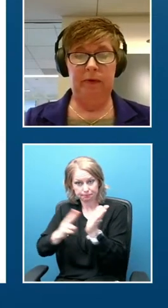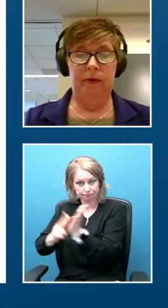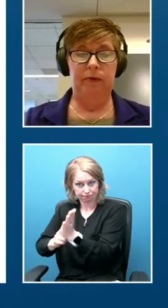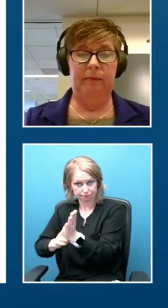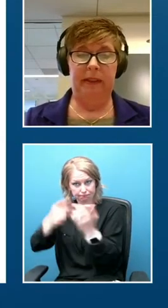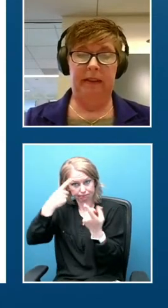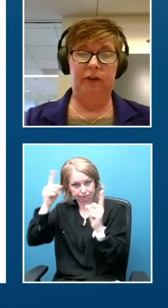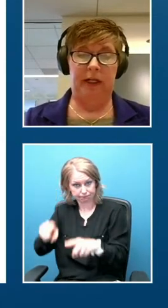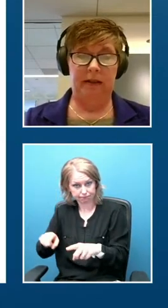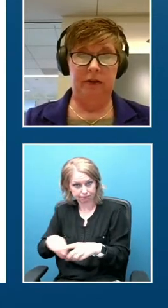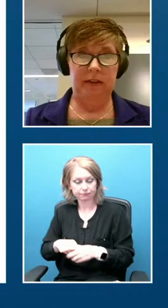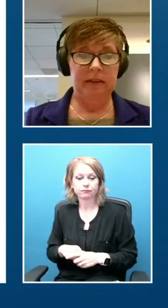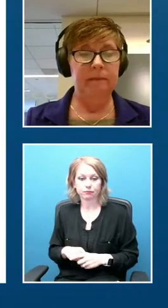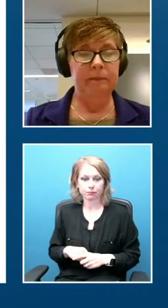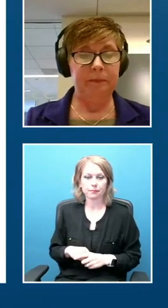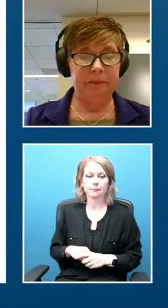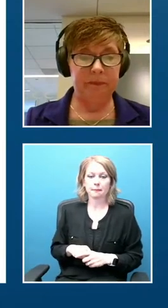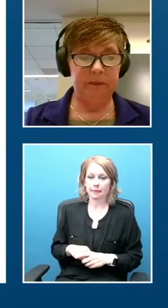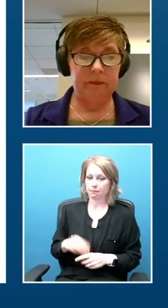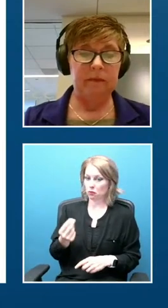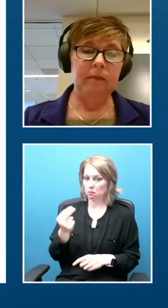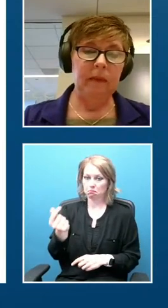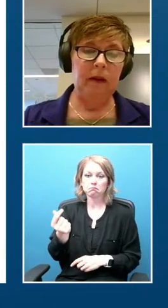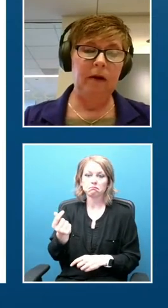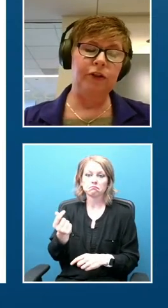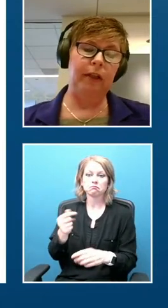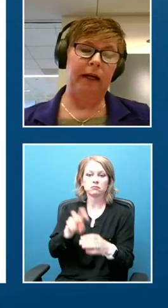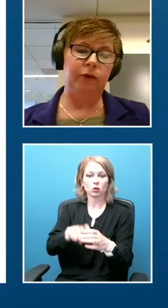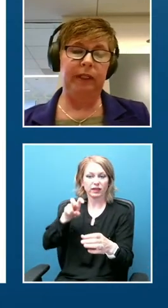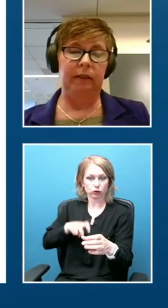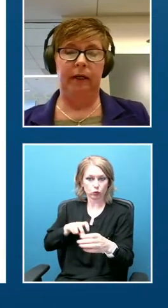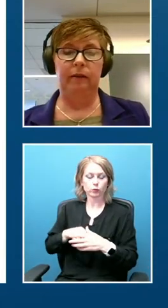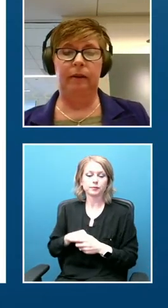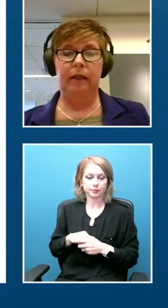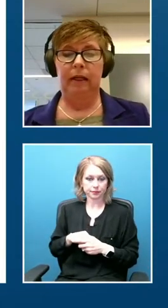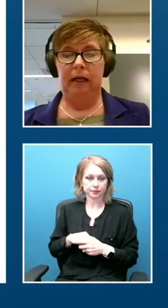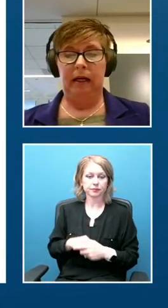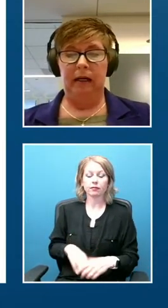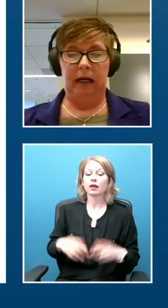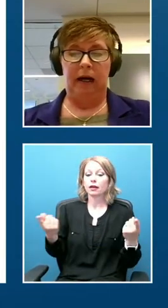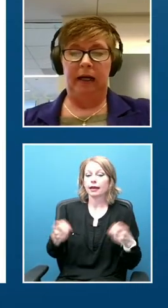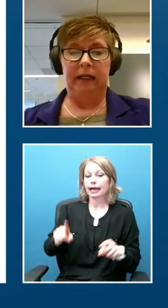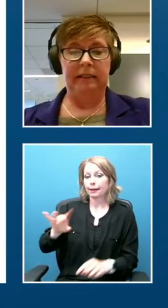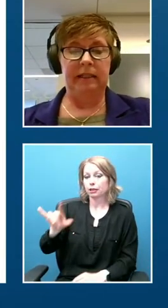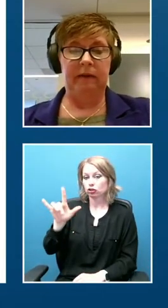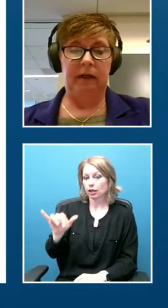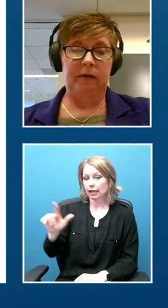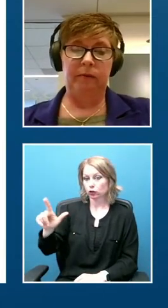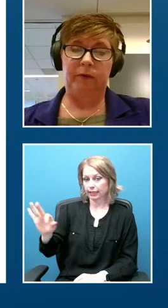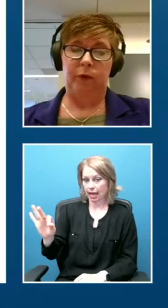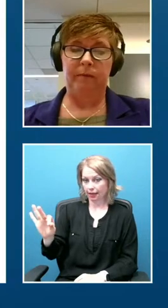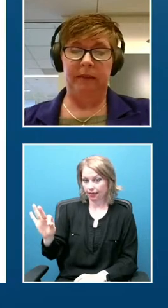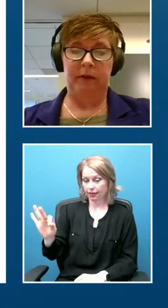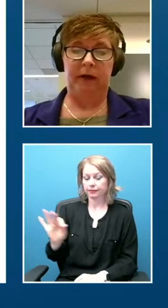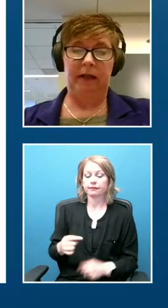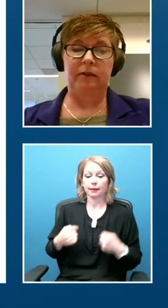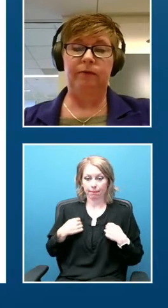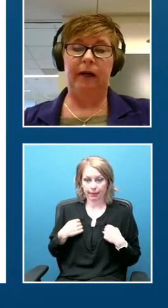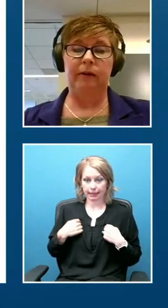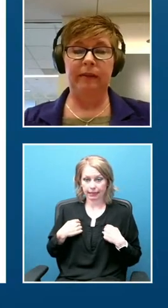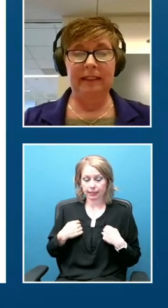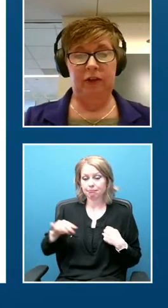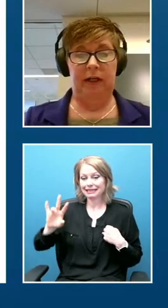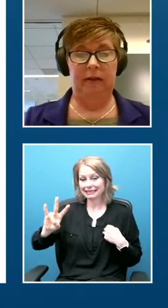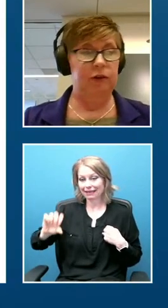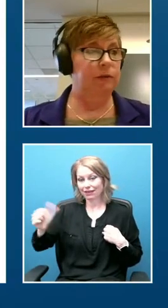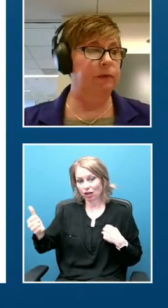immediately withdrew the pending challenges. On July 29th, I and seven other Reformed Democrats